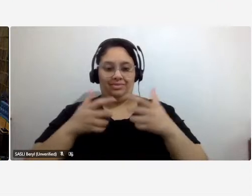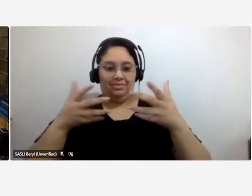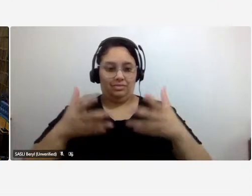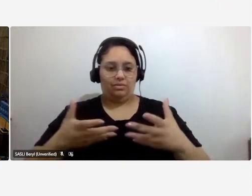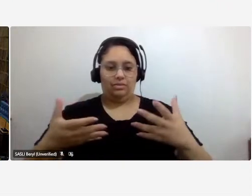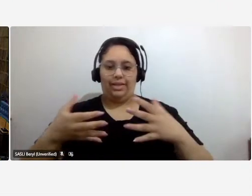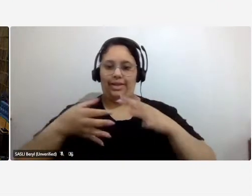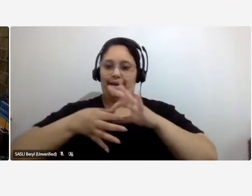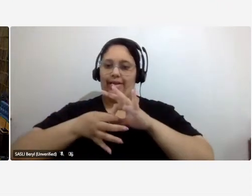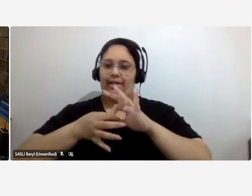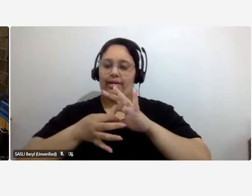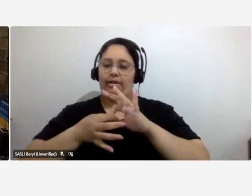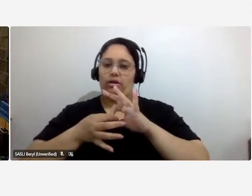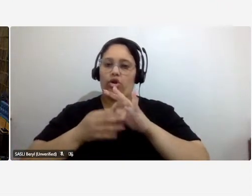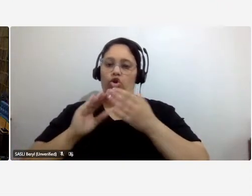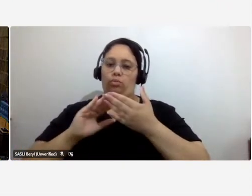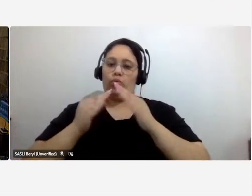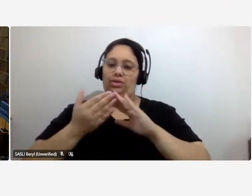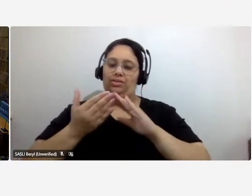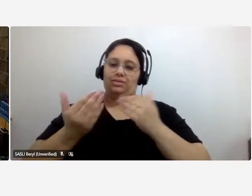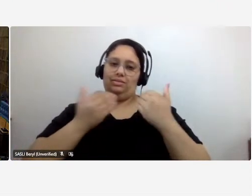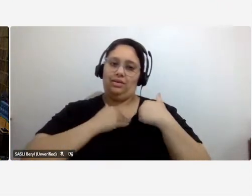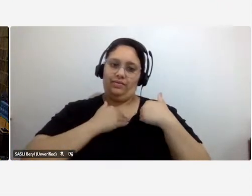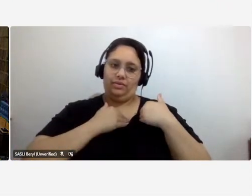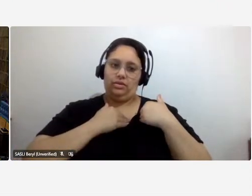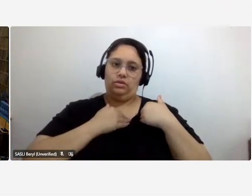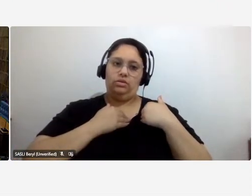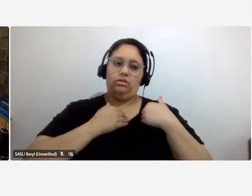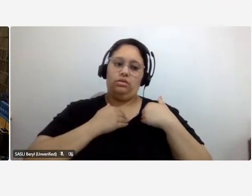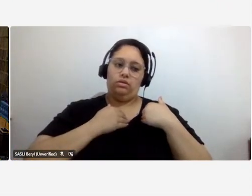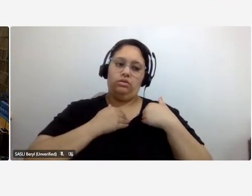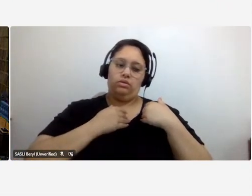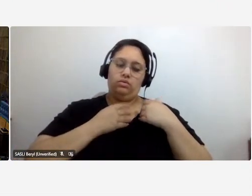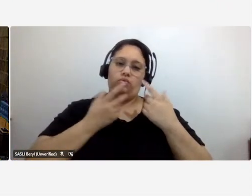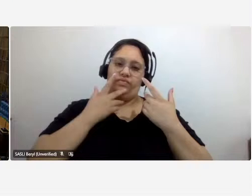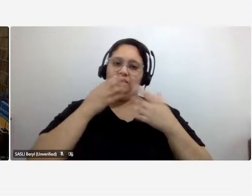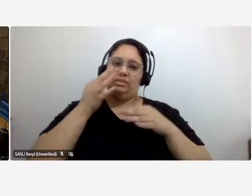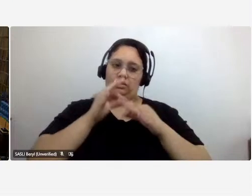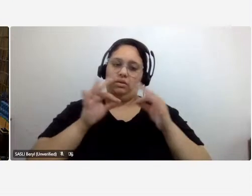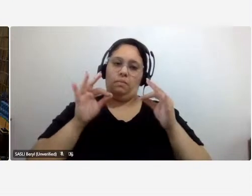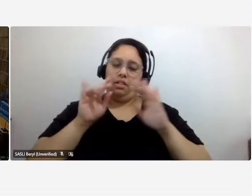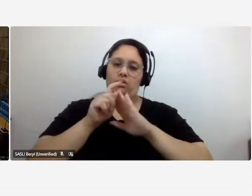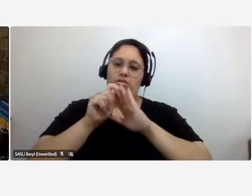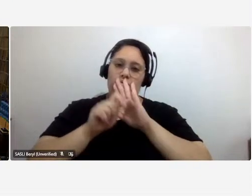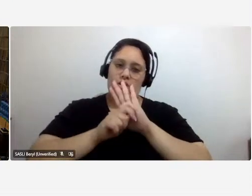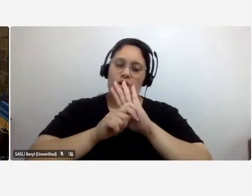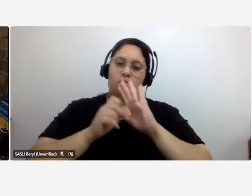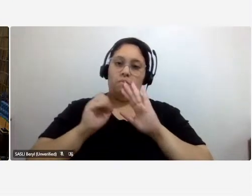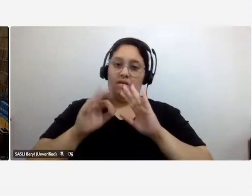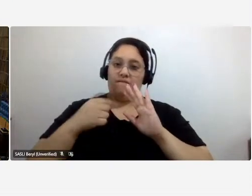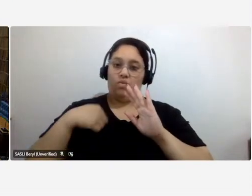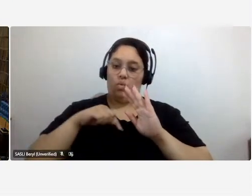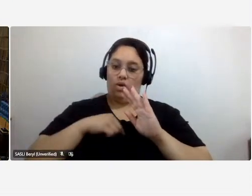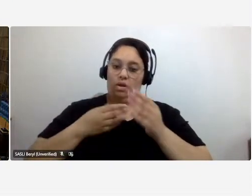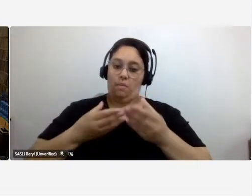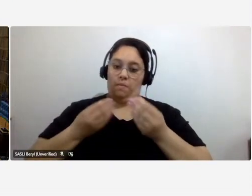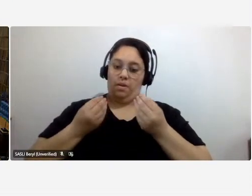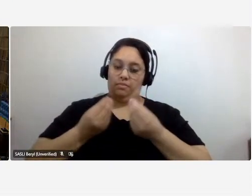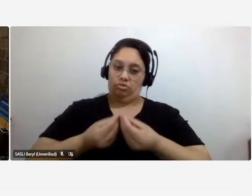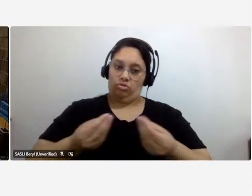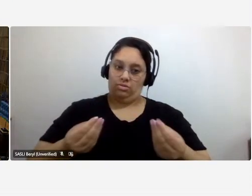linked to community safety. If I can put it in very simple terms, if we can get children